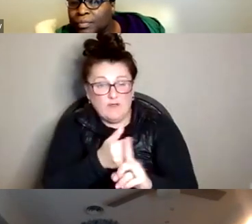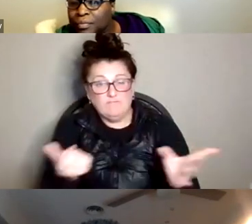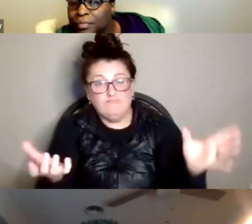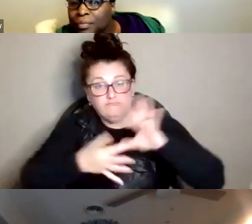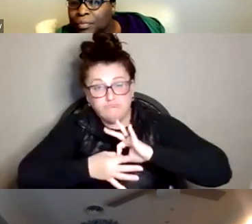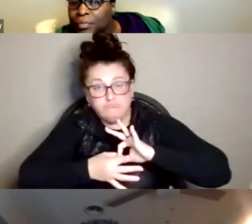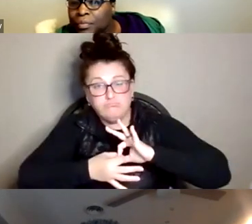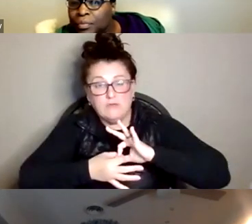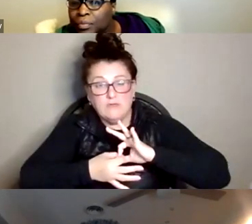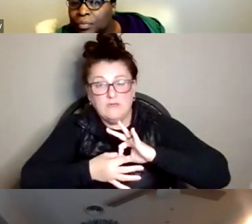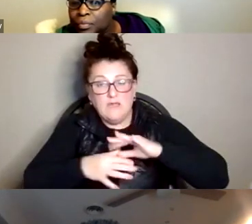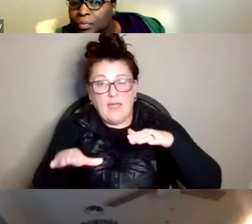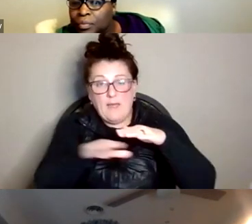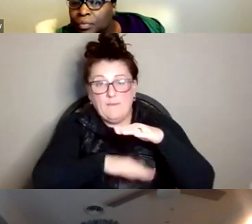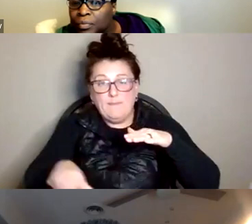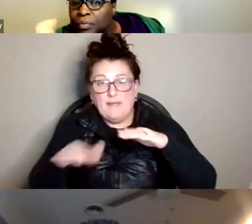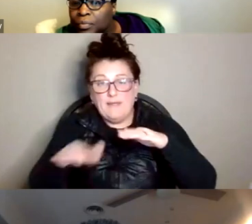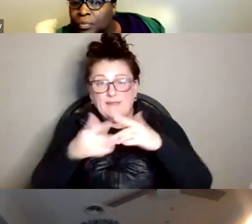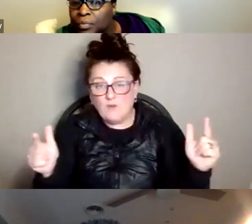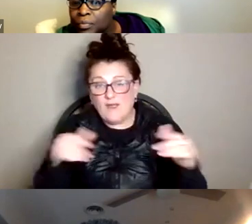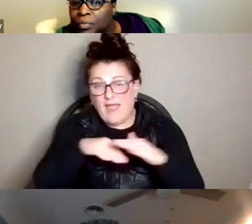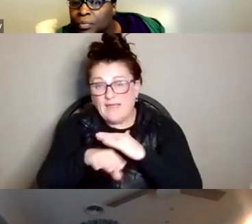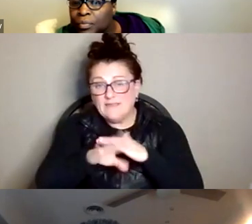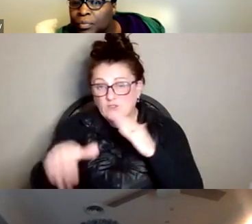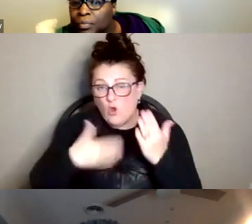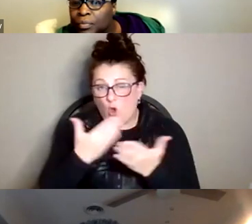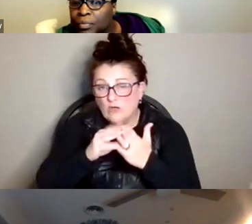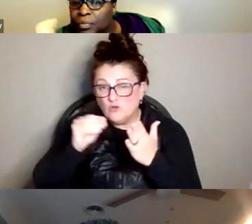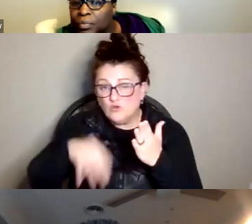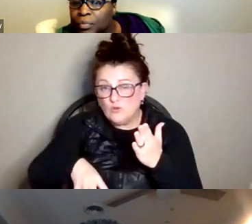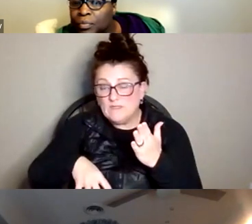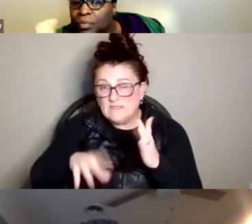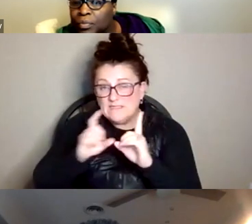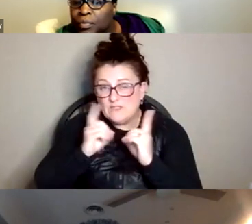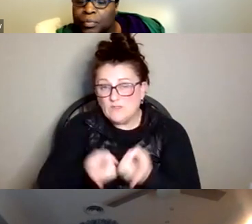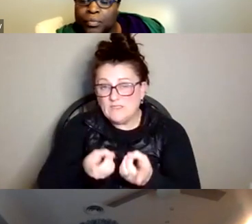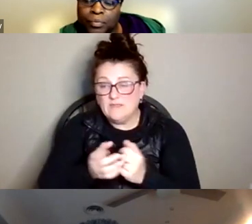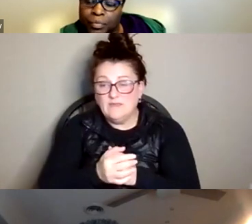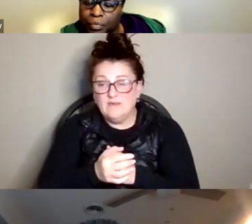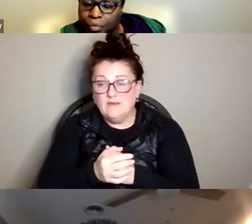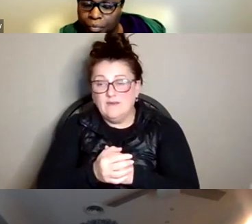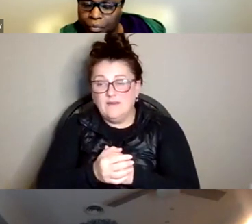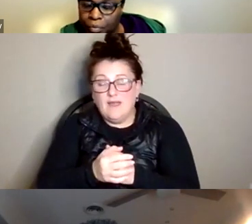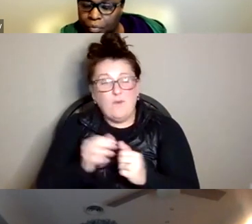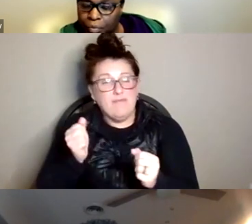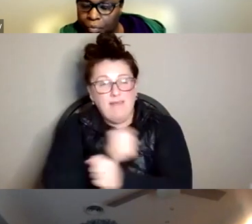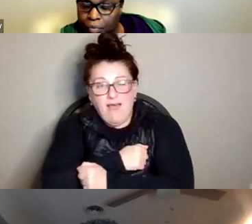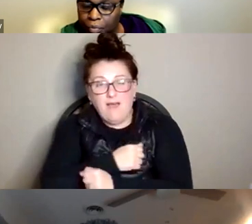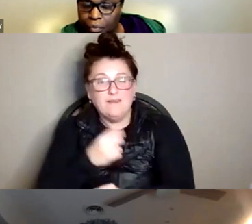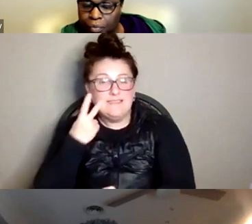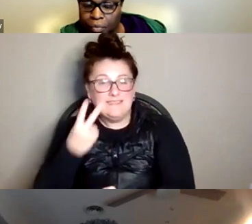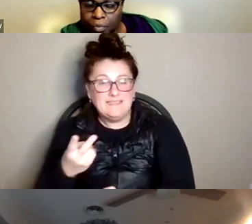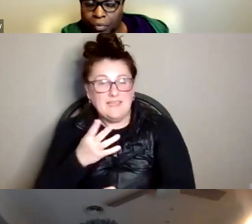a baseline language that access to all students across the district. I'd love to see